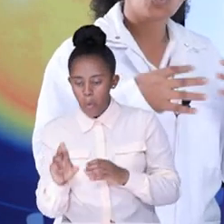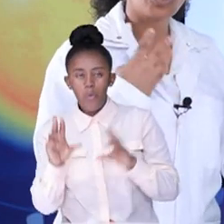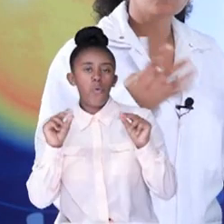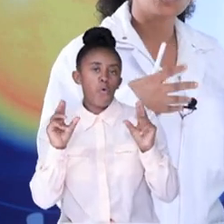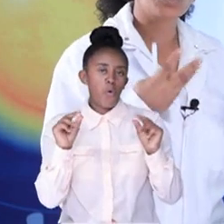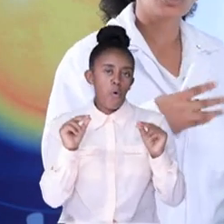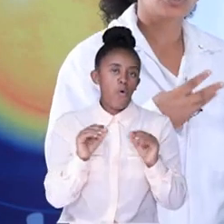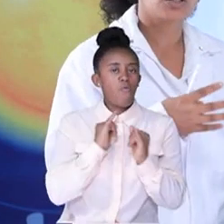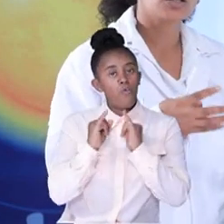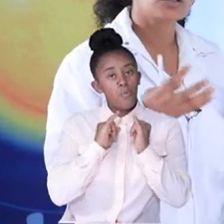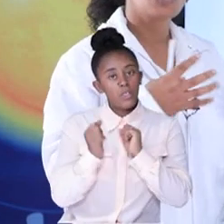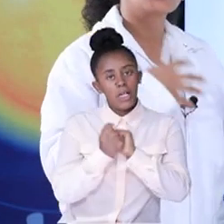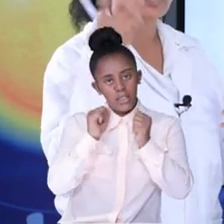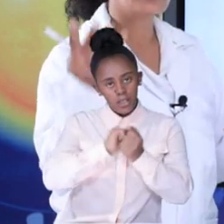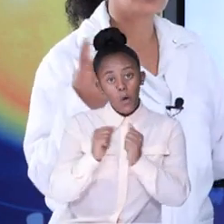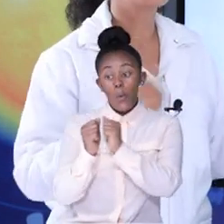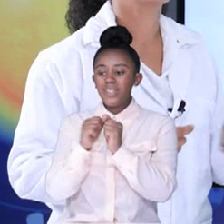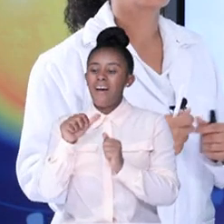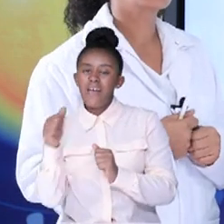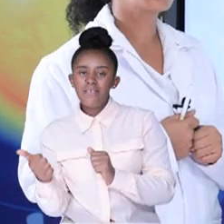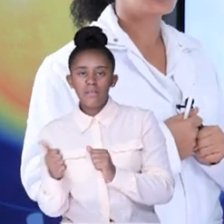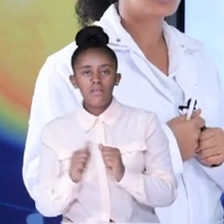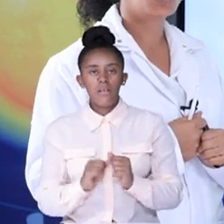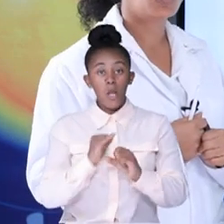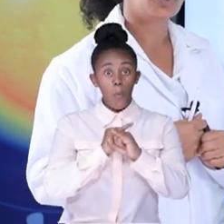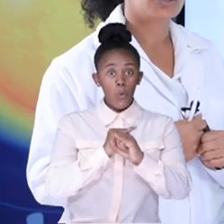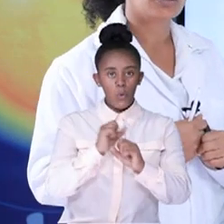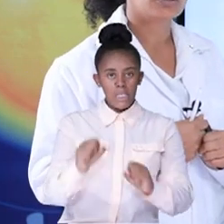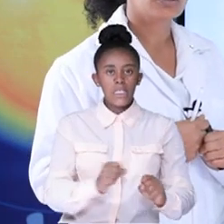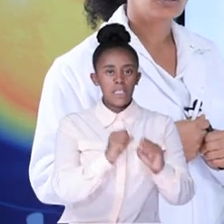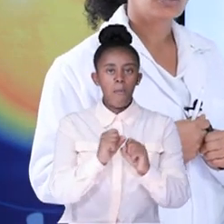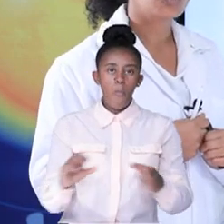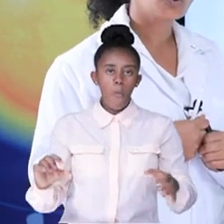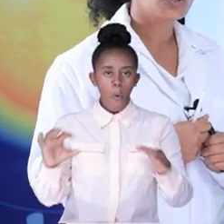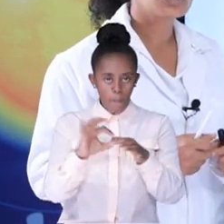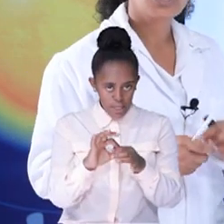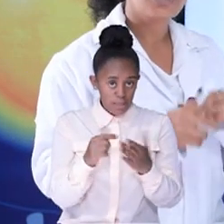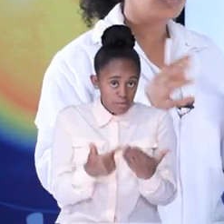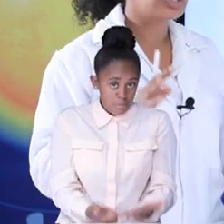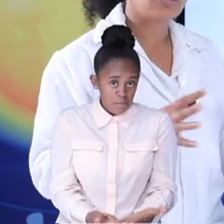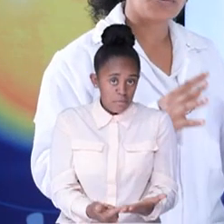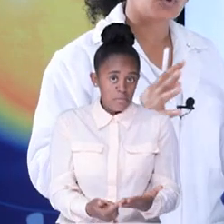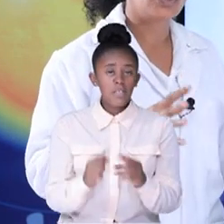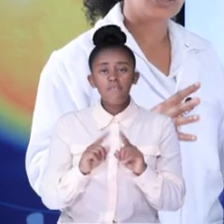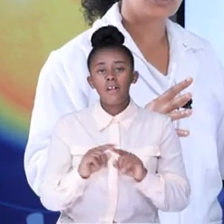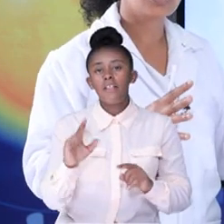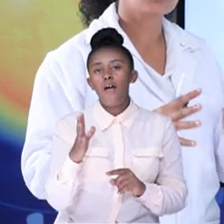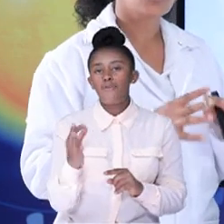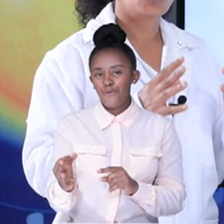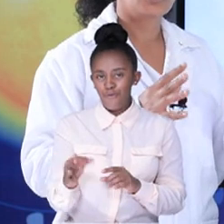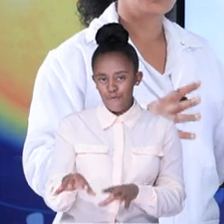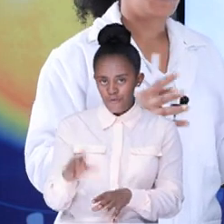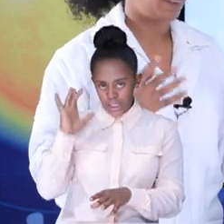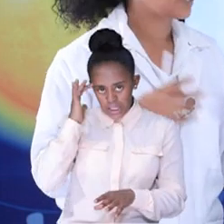is no more information exchange with other immune system components. Due to this, different types of